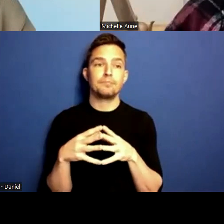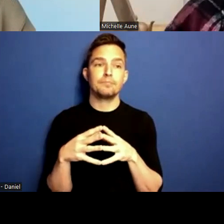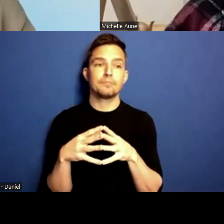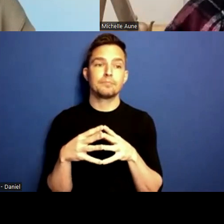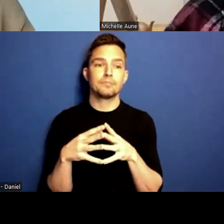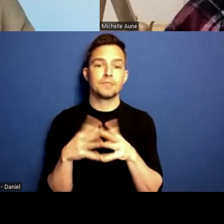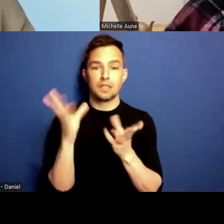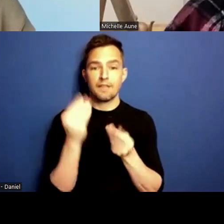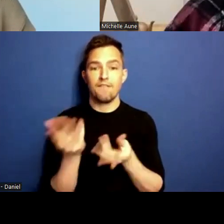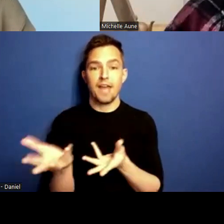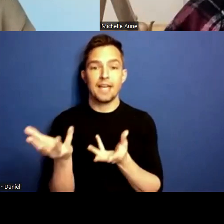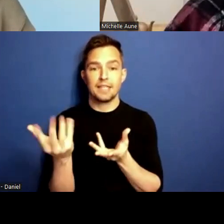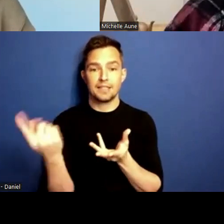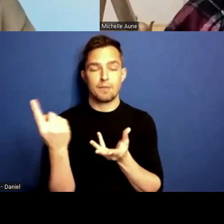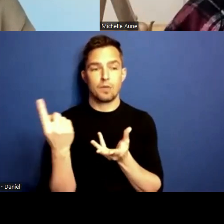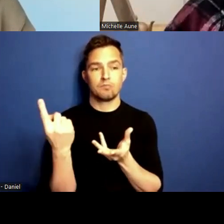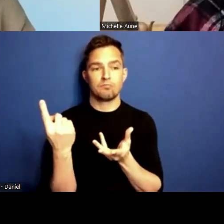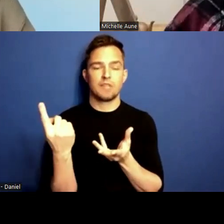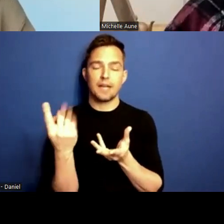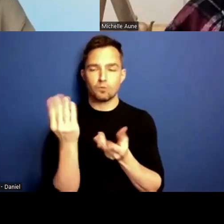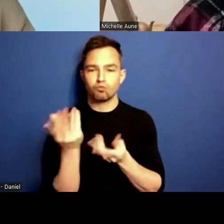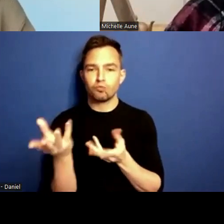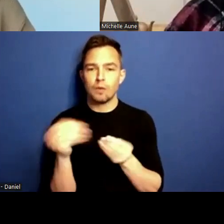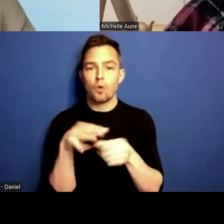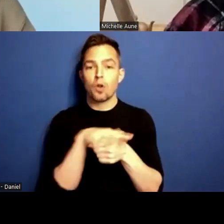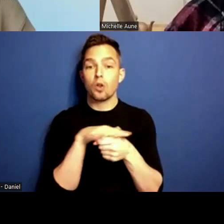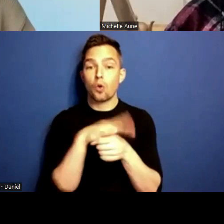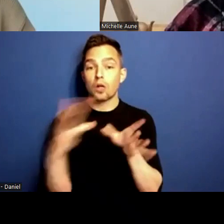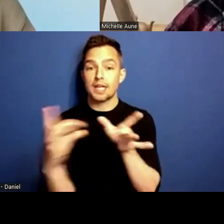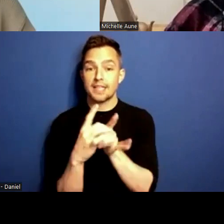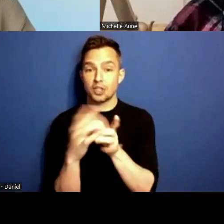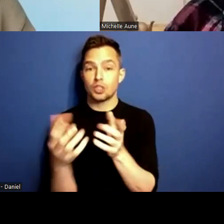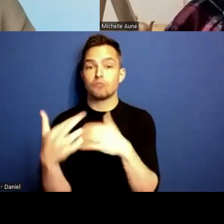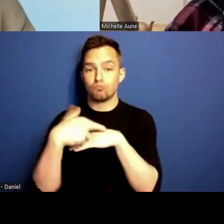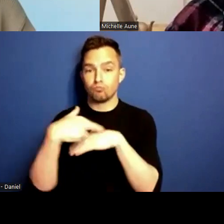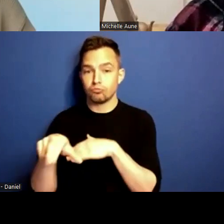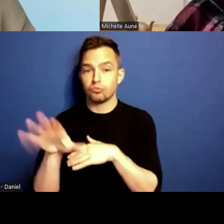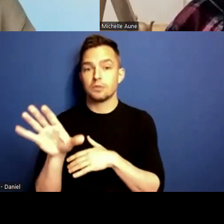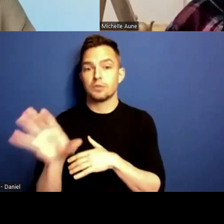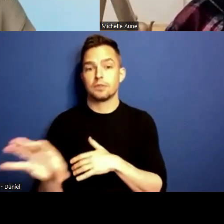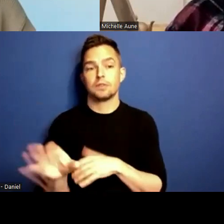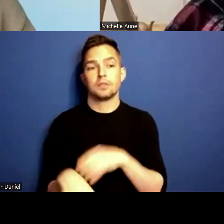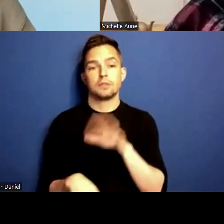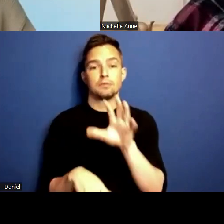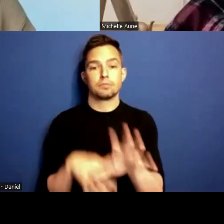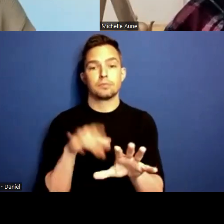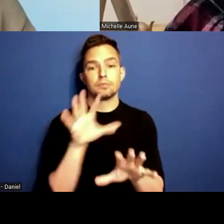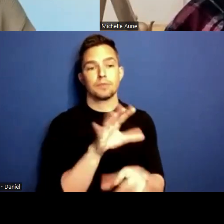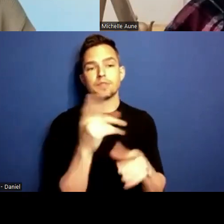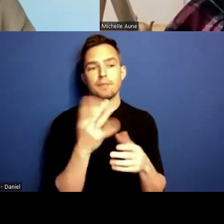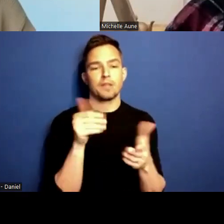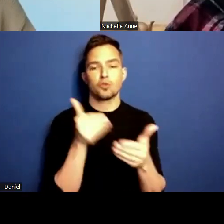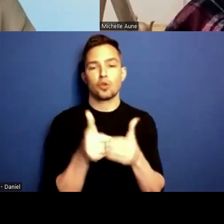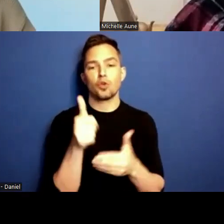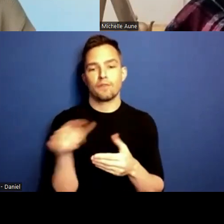convey to someone in terms of a more local connection to something that's closer to